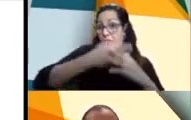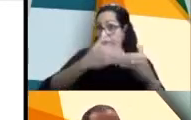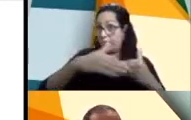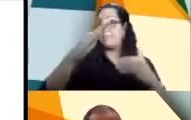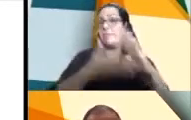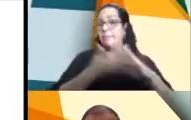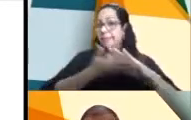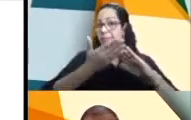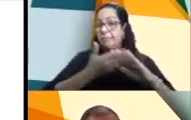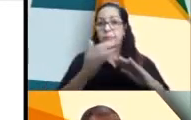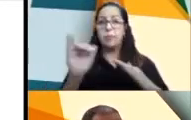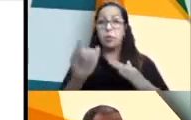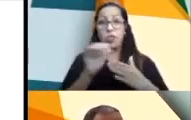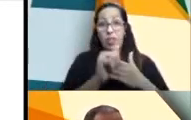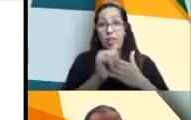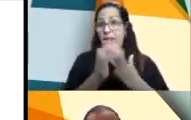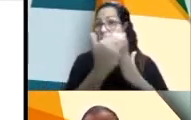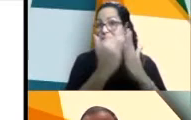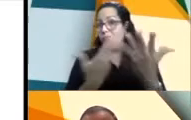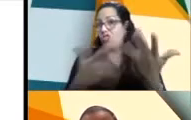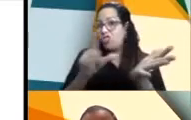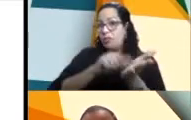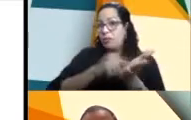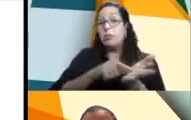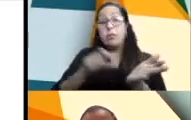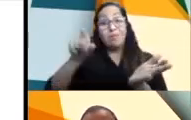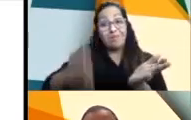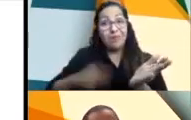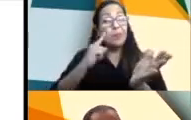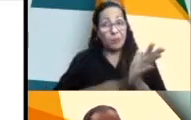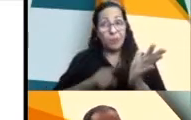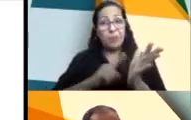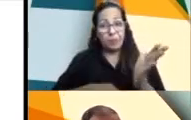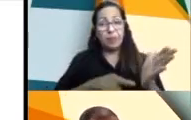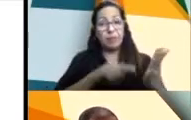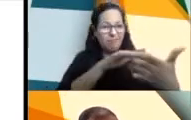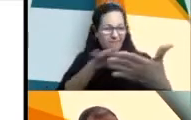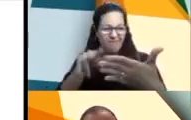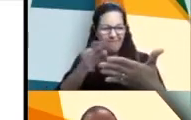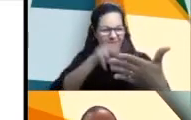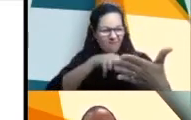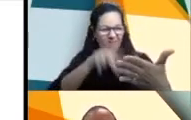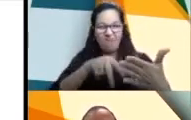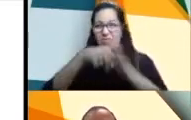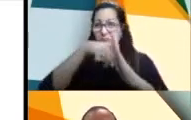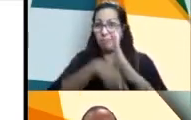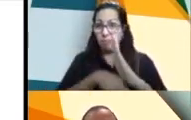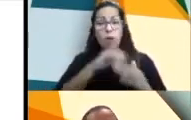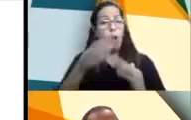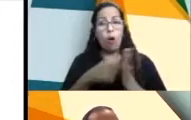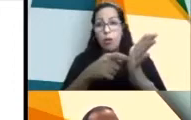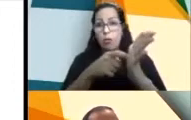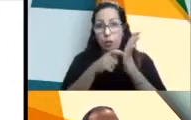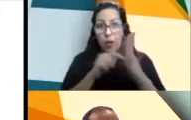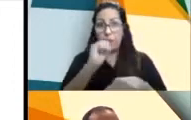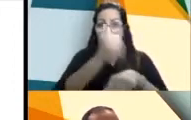the guidelines are already published. So everybody needs to study those because all the requirements that are established there